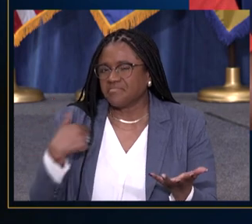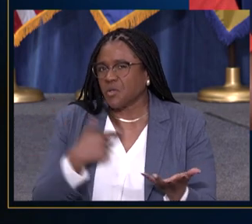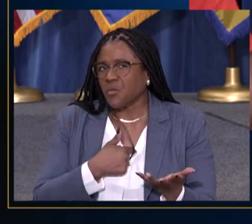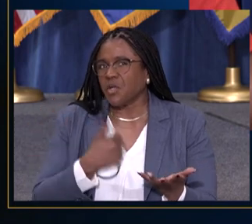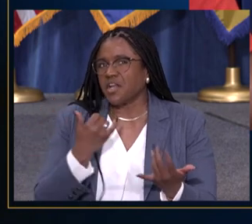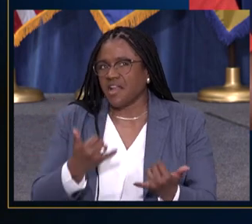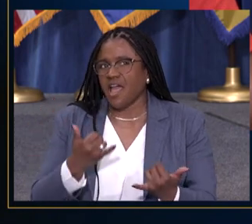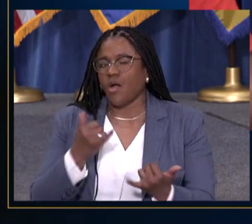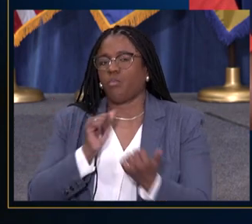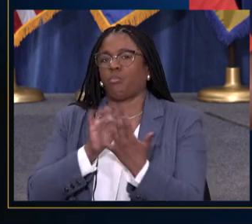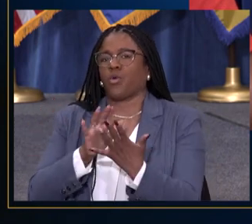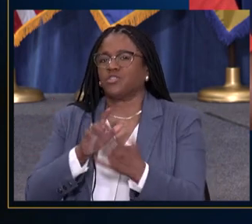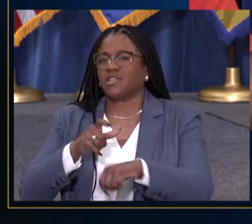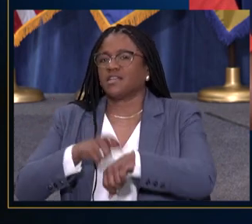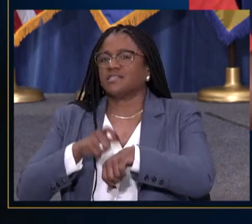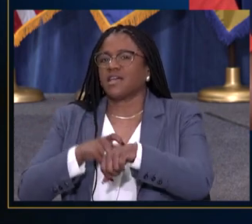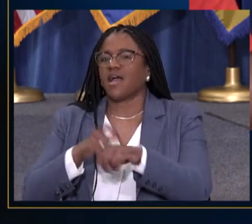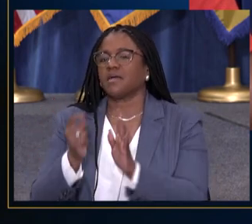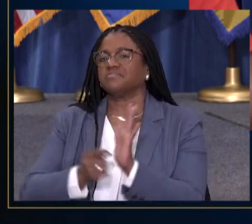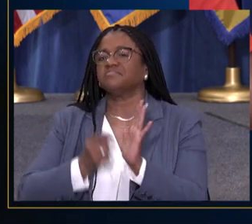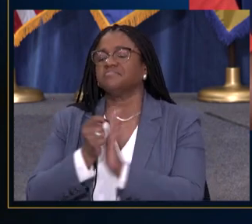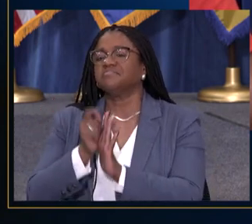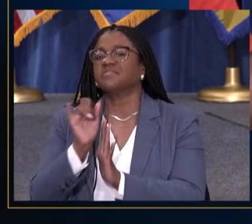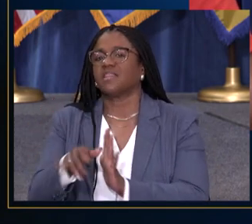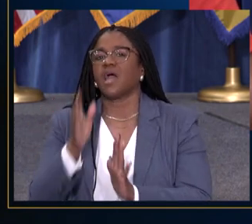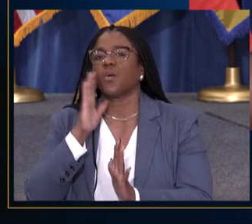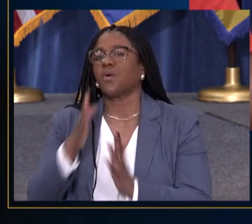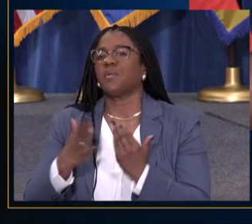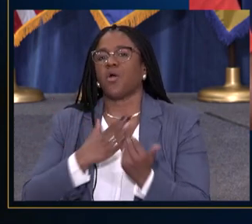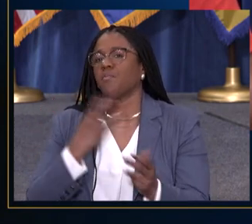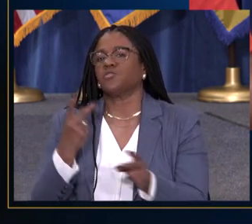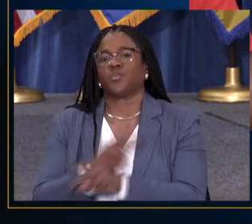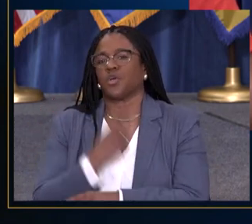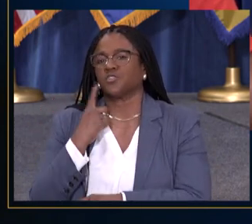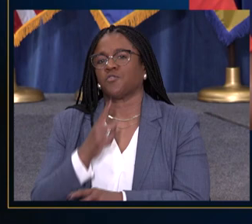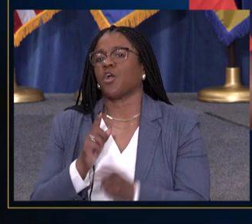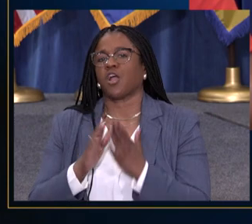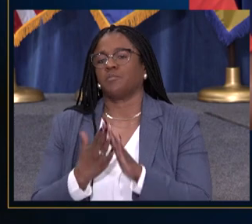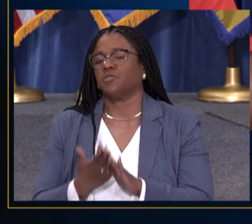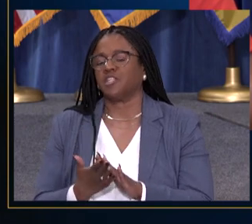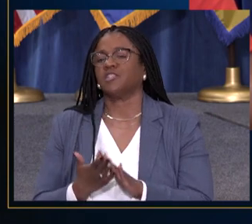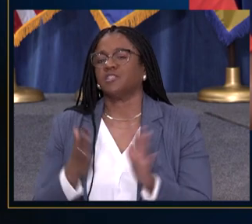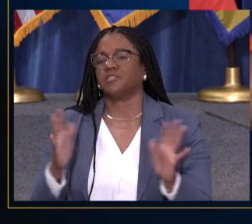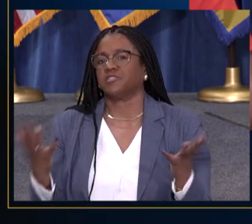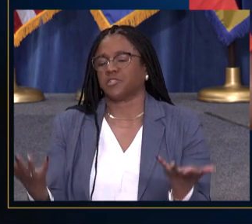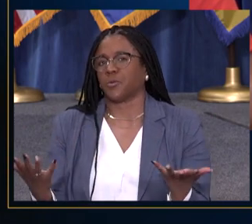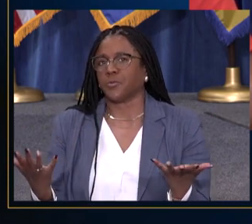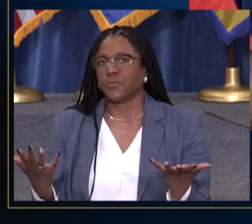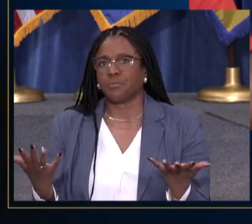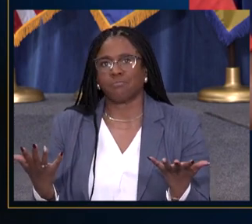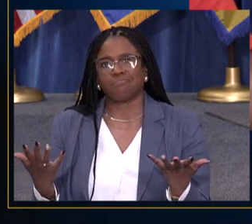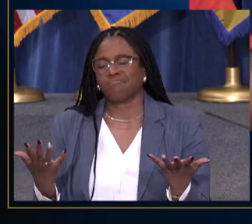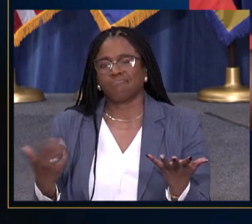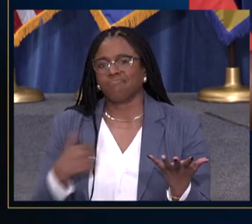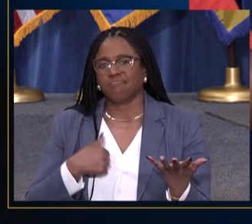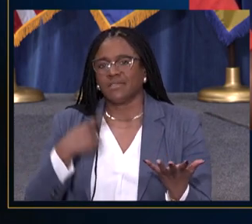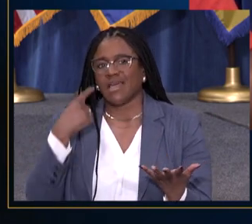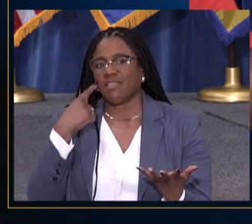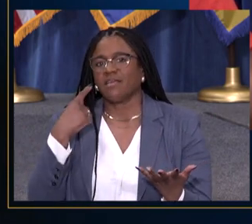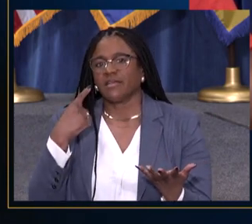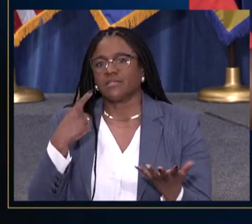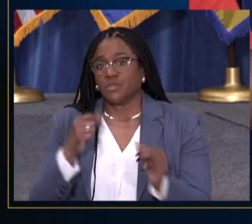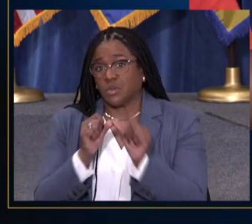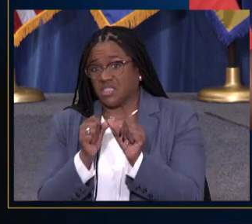coming into a time that is going to be almost worse for our community. So I think